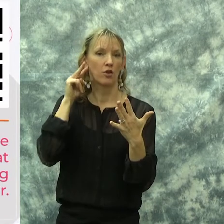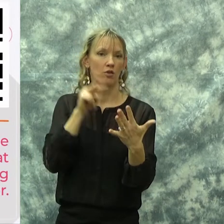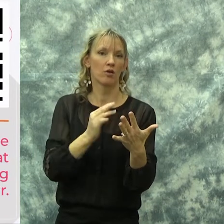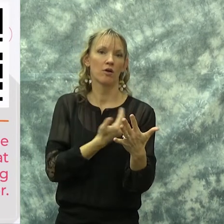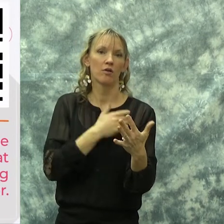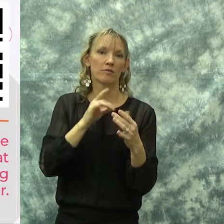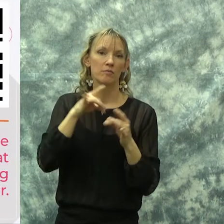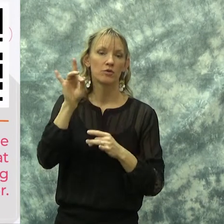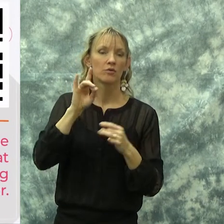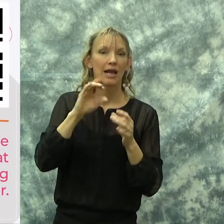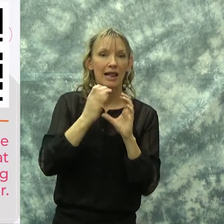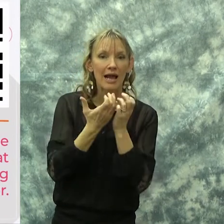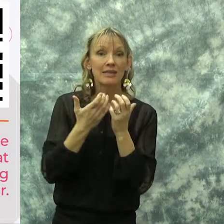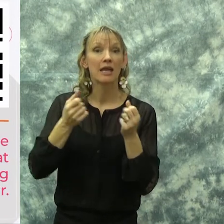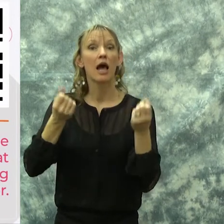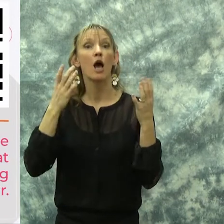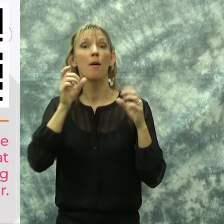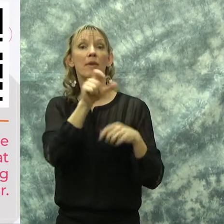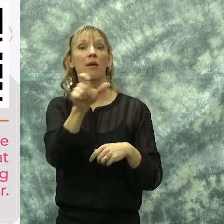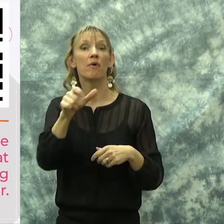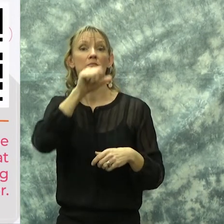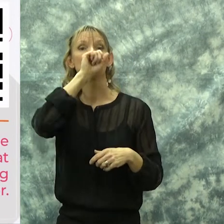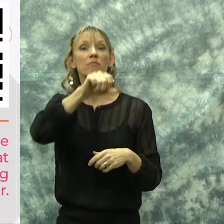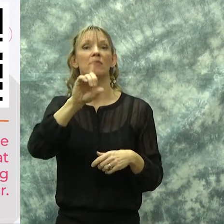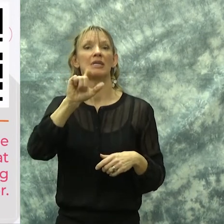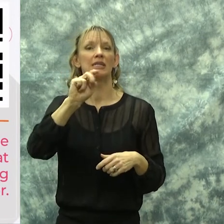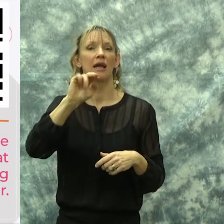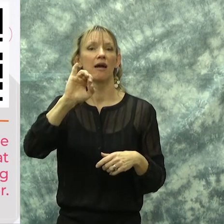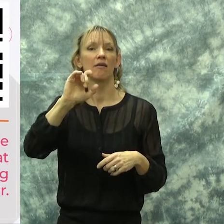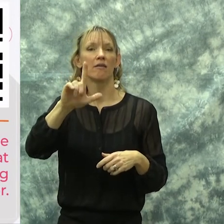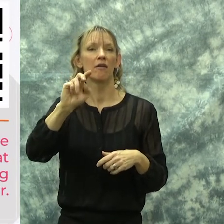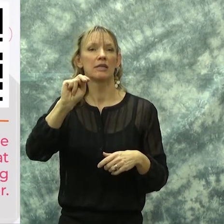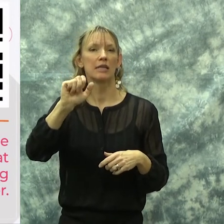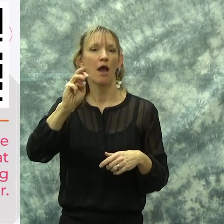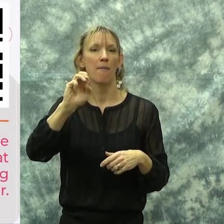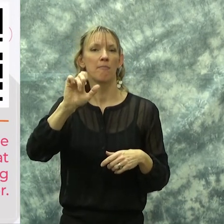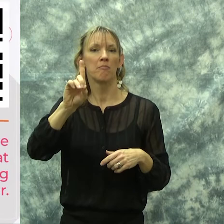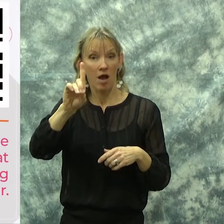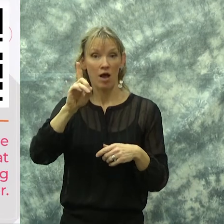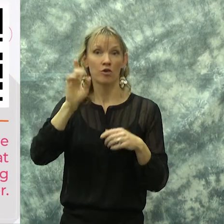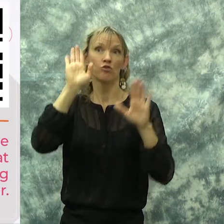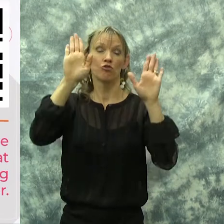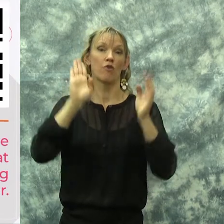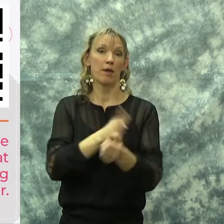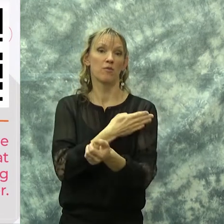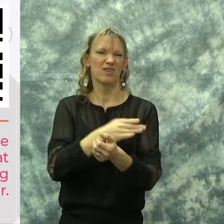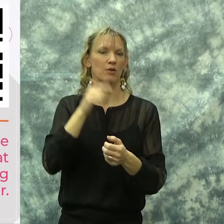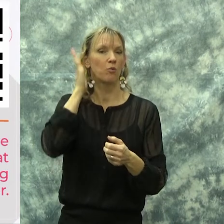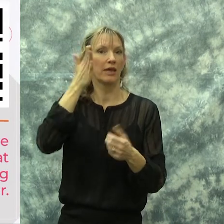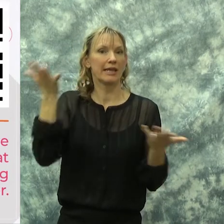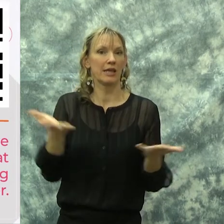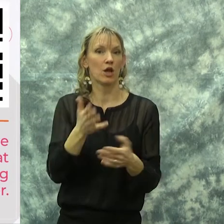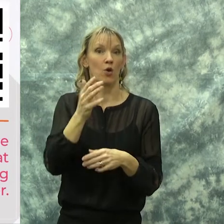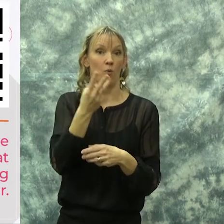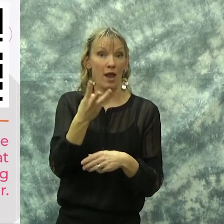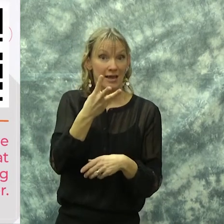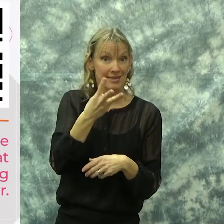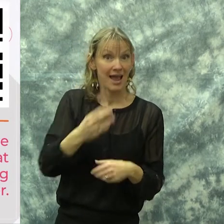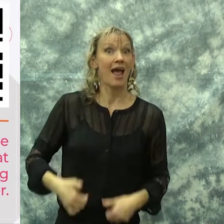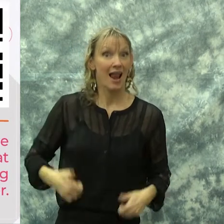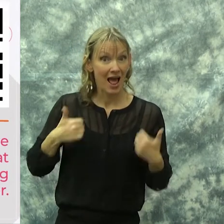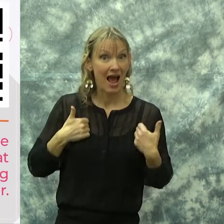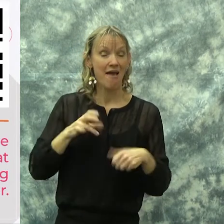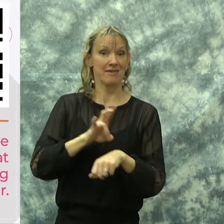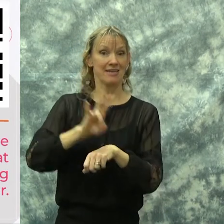a spiritual class. And how many people here love Daniel Nahmod? The great musician. He's here Wednesday, in person,